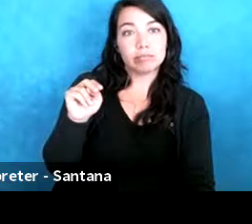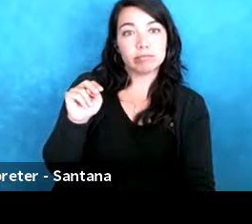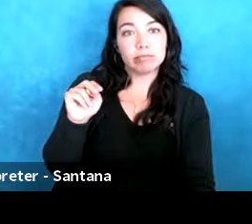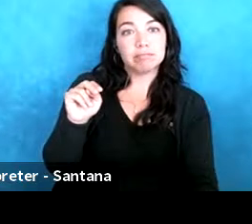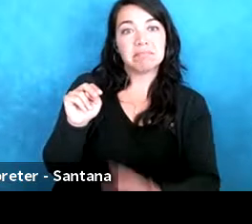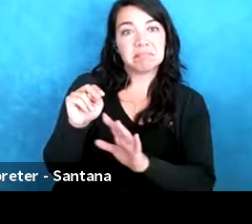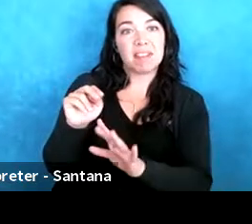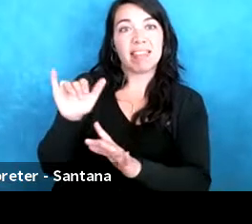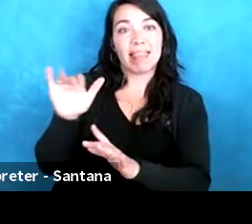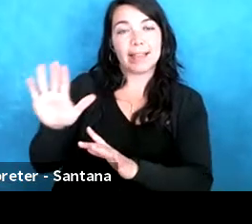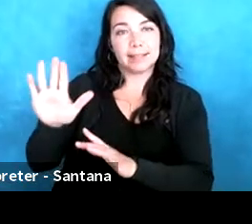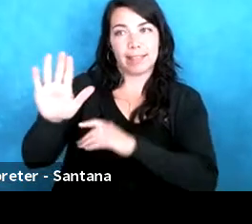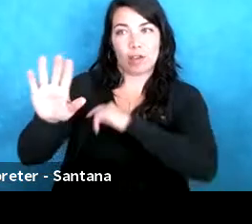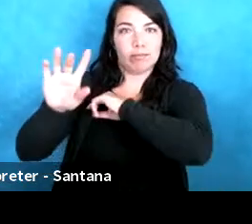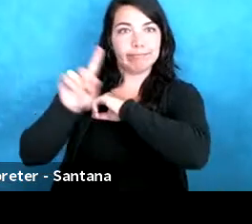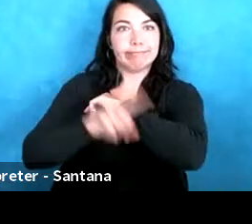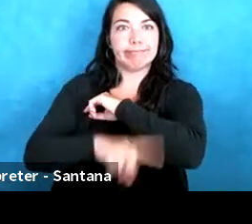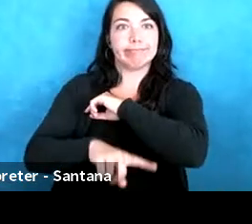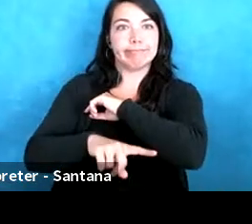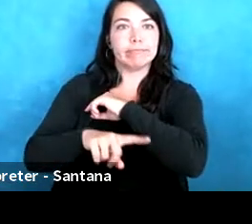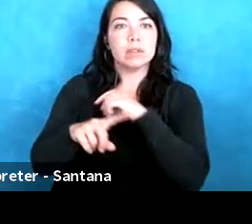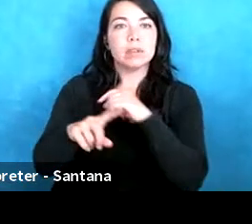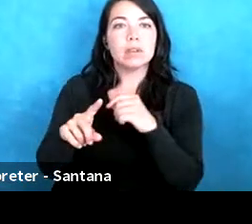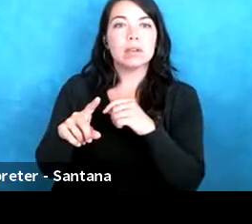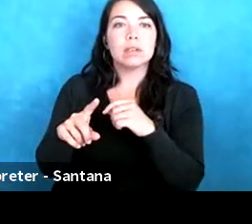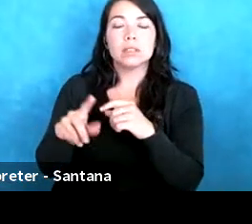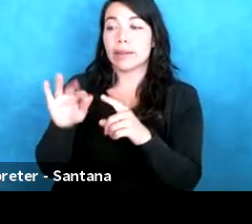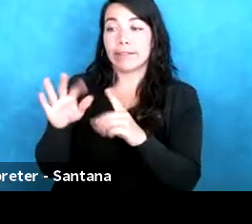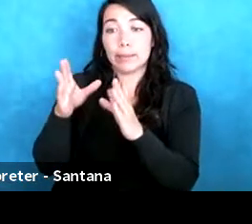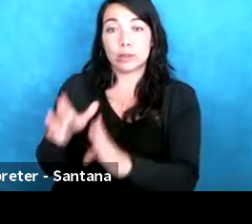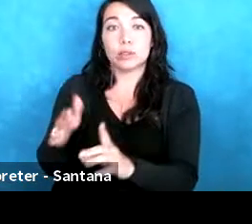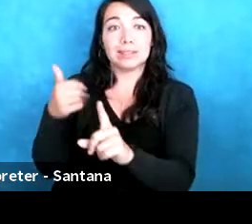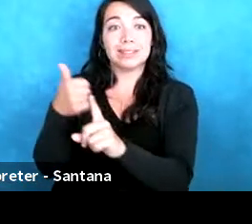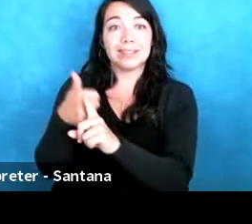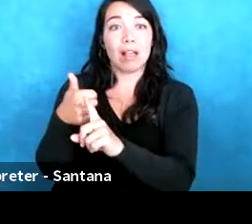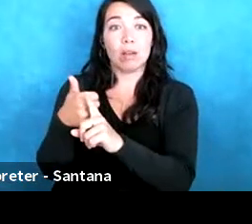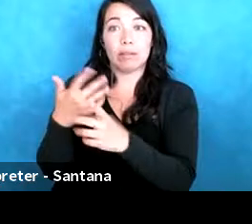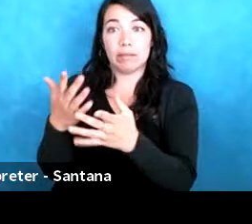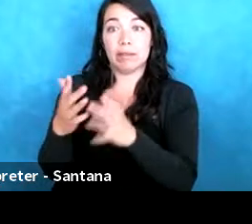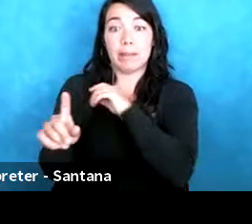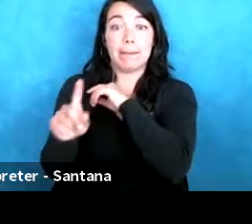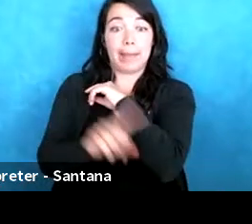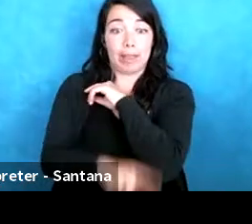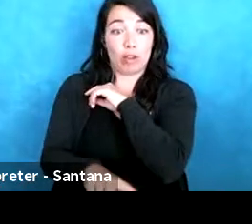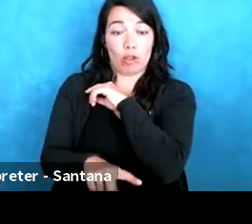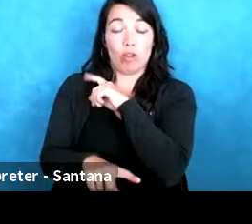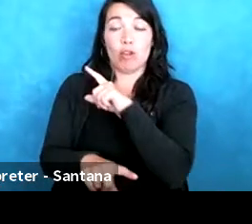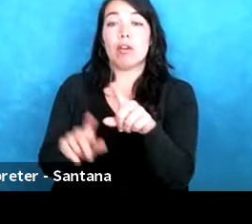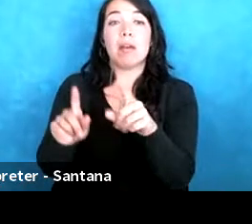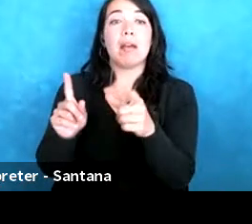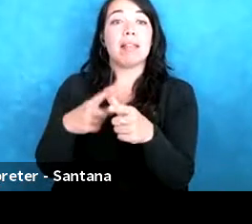a defendant is sentenced, say a fine of $100, $150 is imposed,